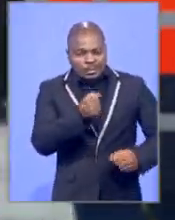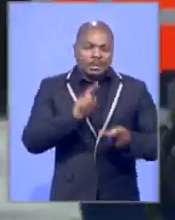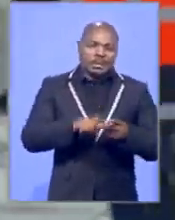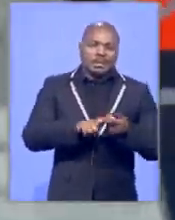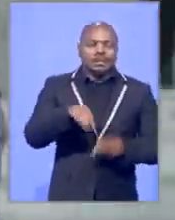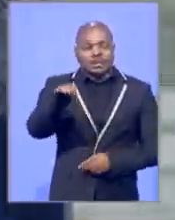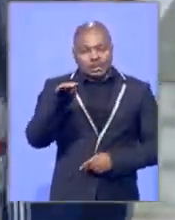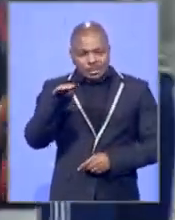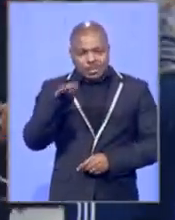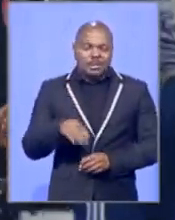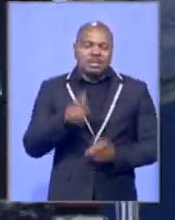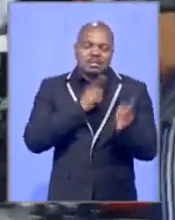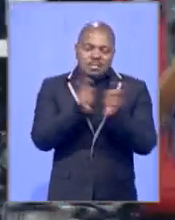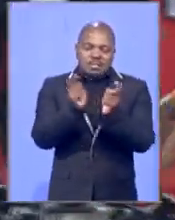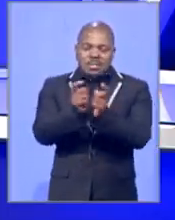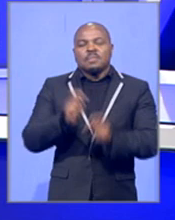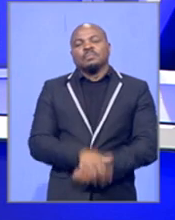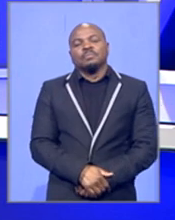ya dikgaisano tsa ntshetsontle.